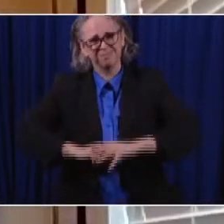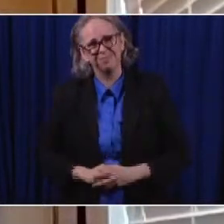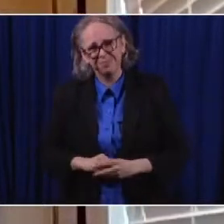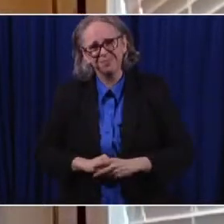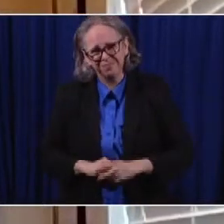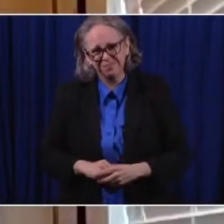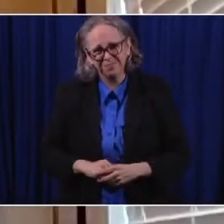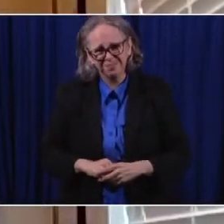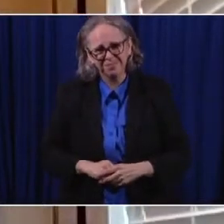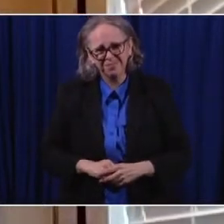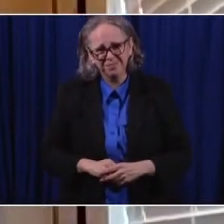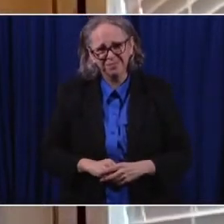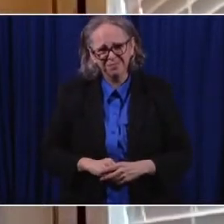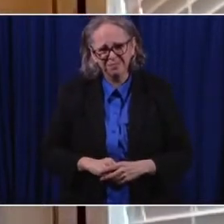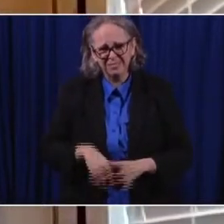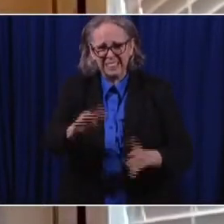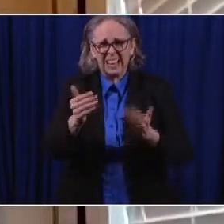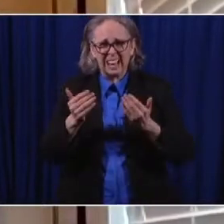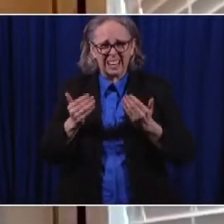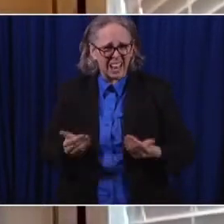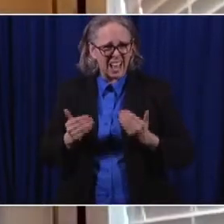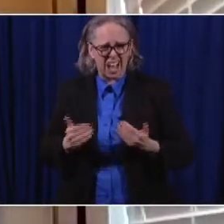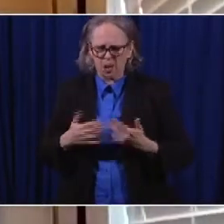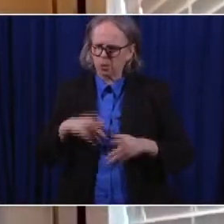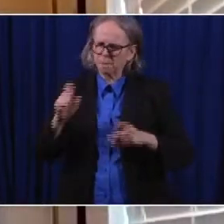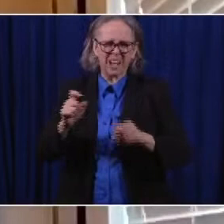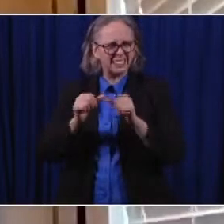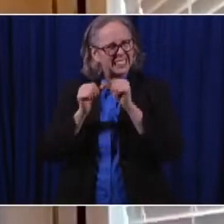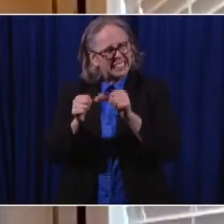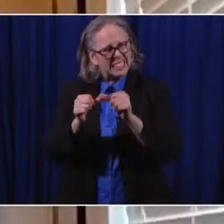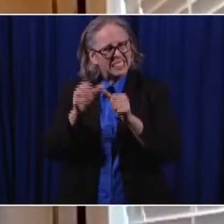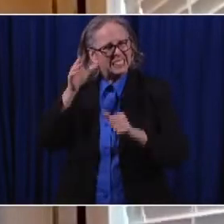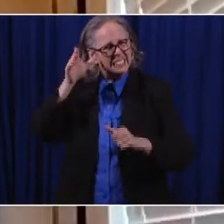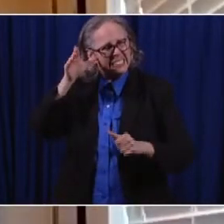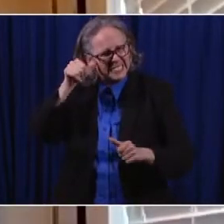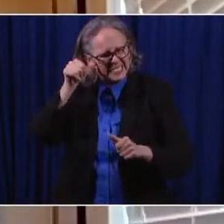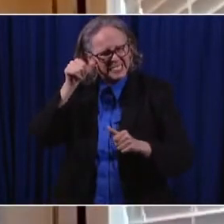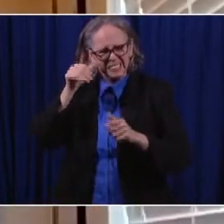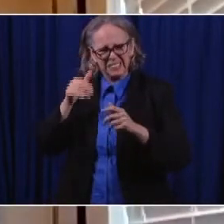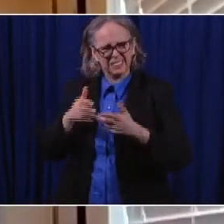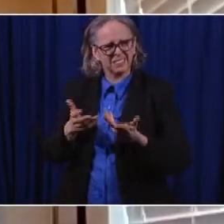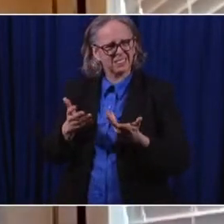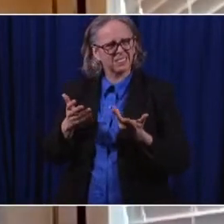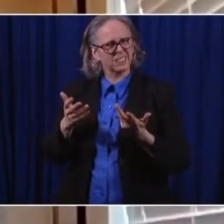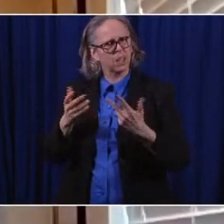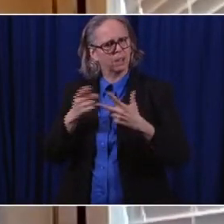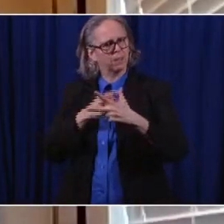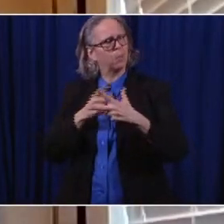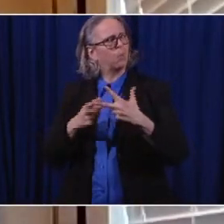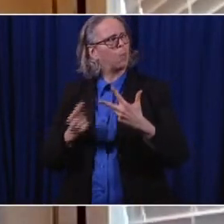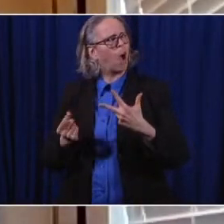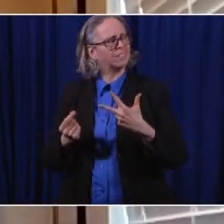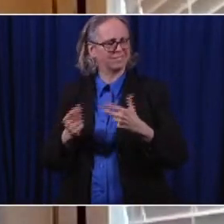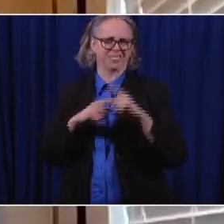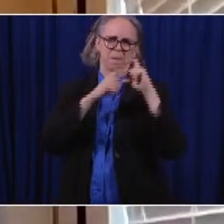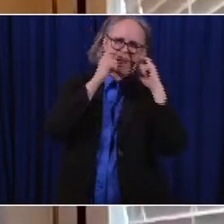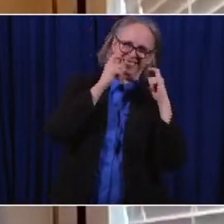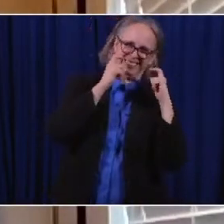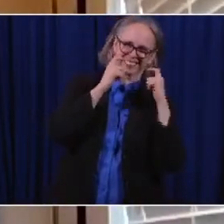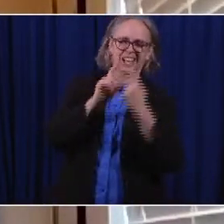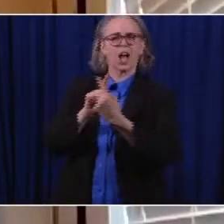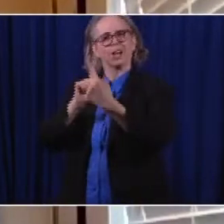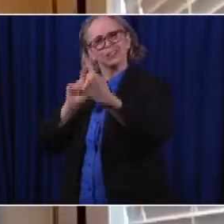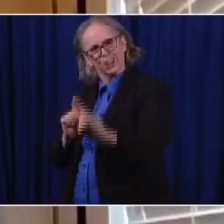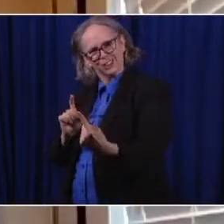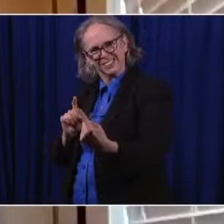Today, we have to continue to focus on the important mitigation steps that we've been talking about now for a very long